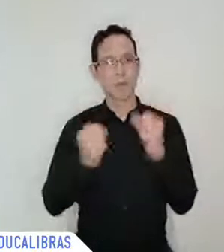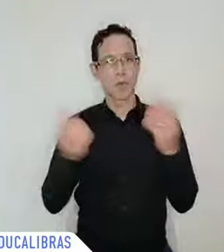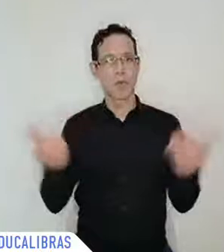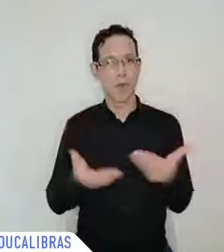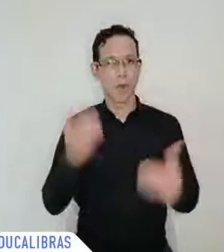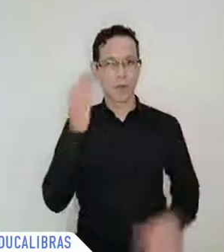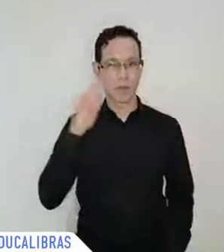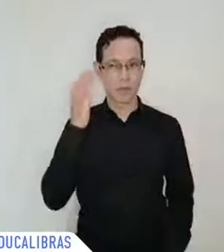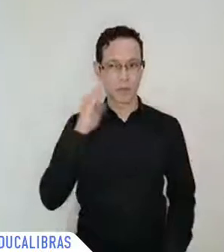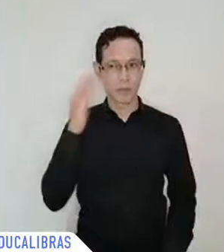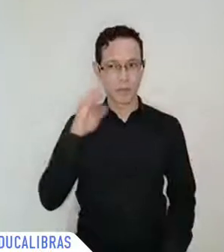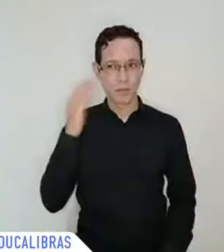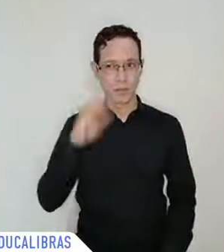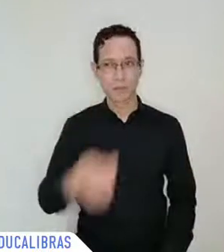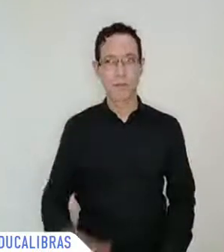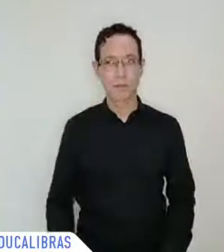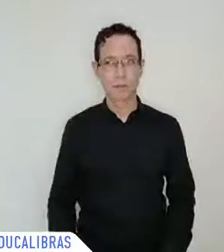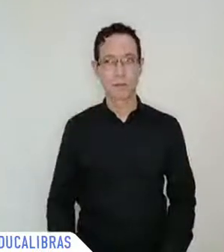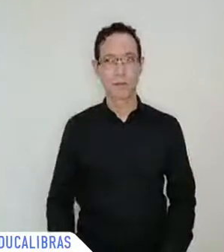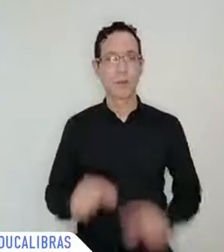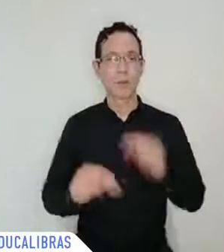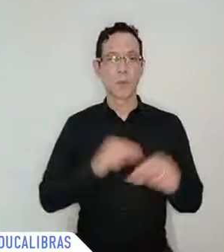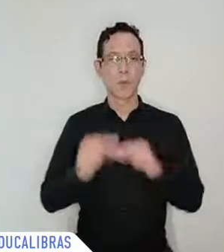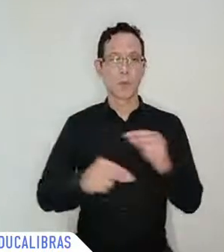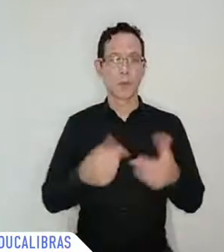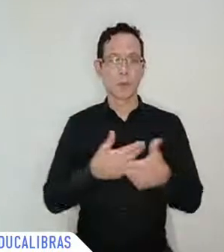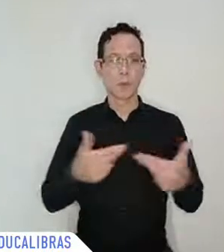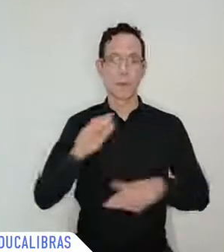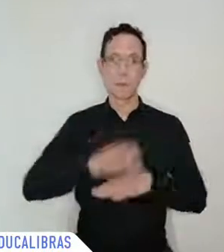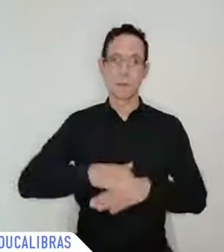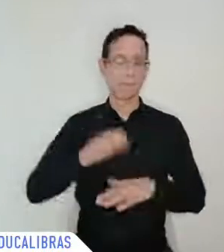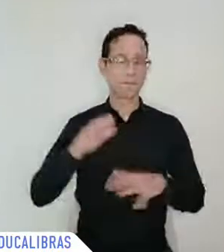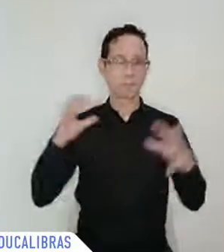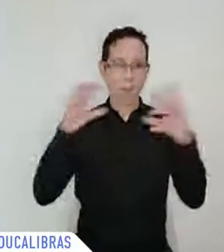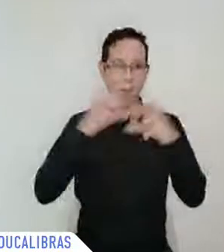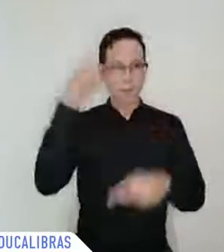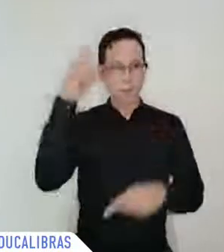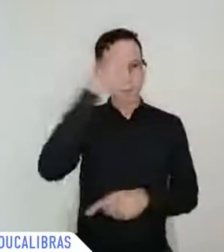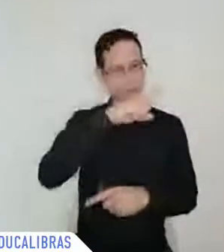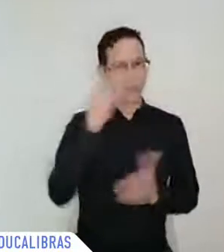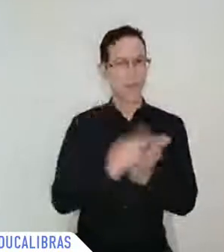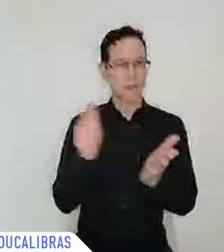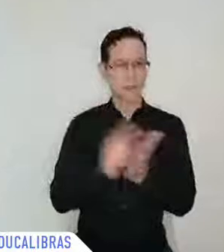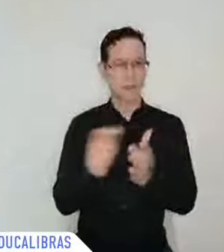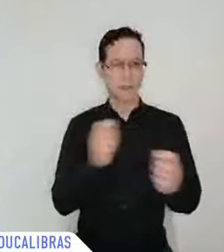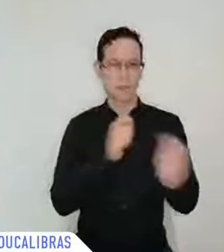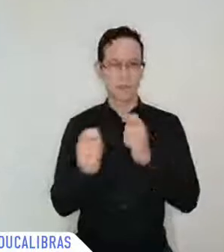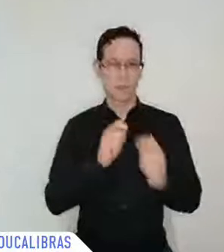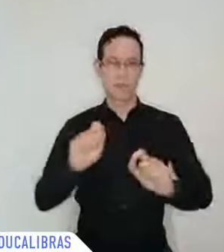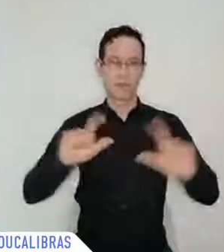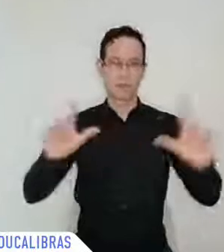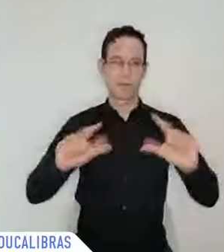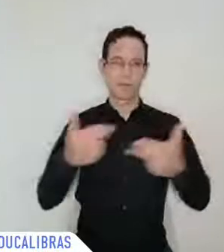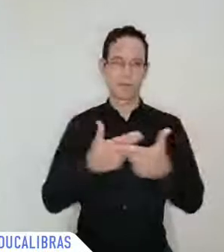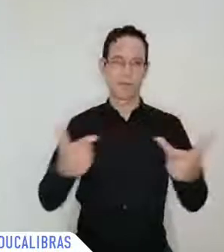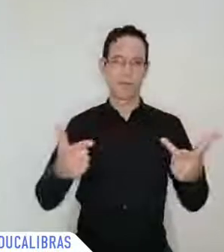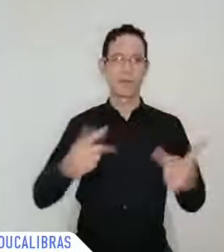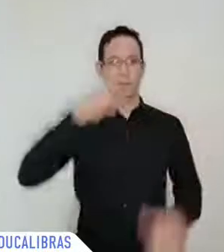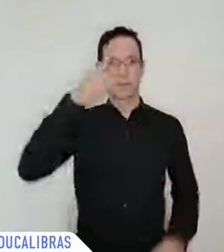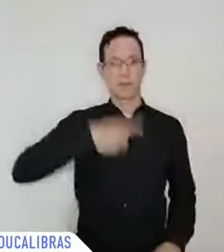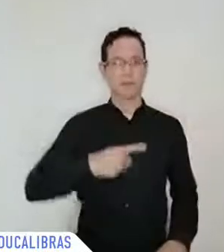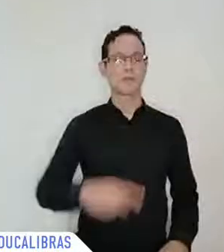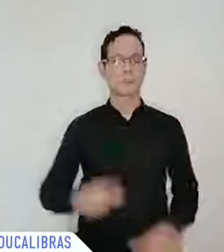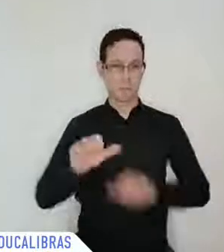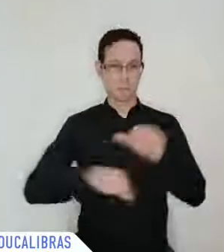attacks to the human rights and the journalists, and they started an even more